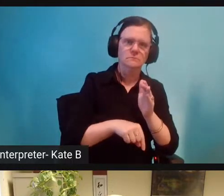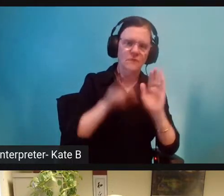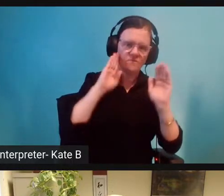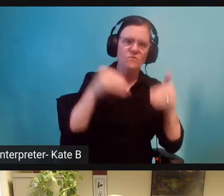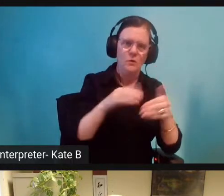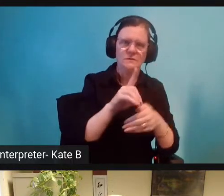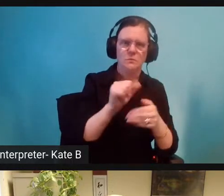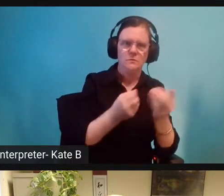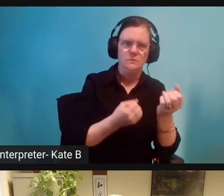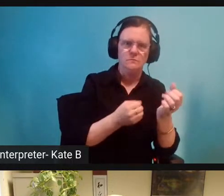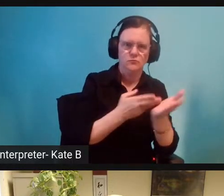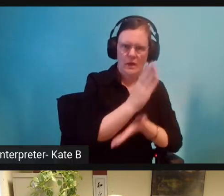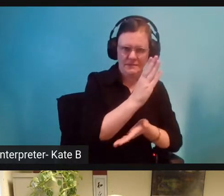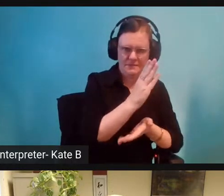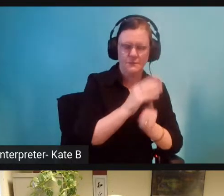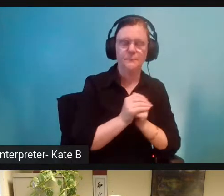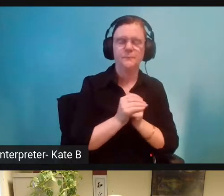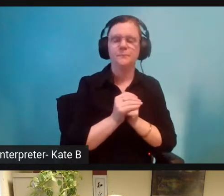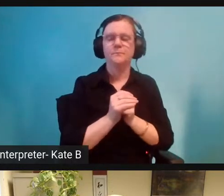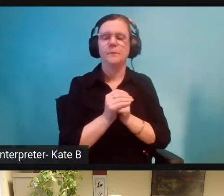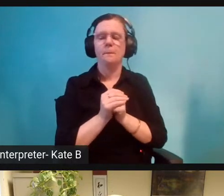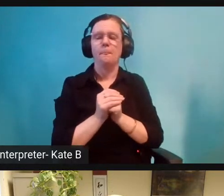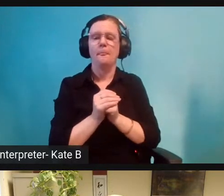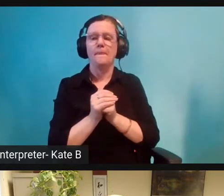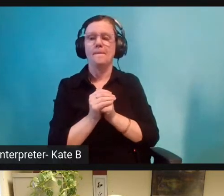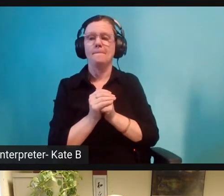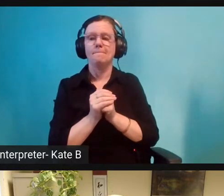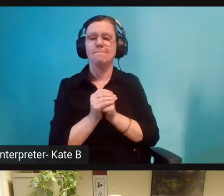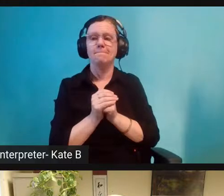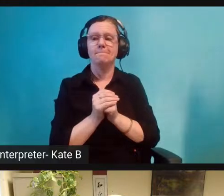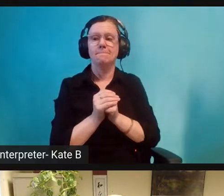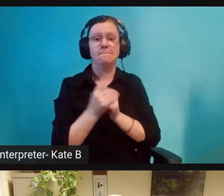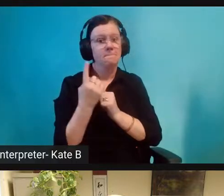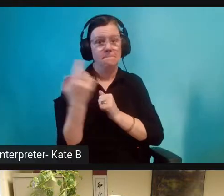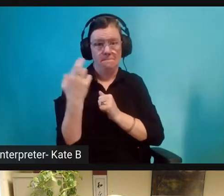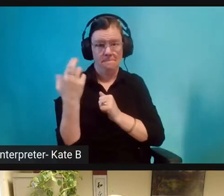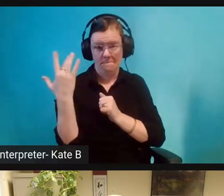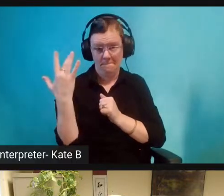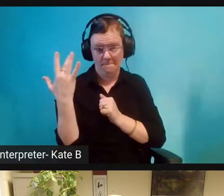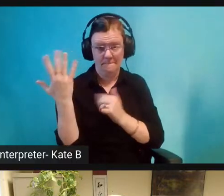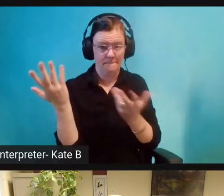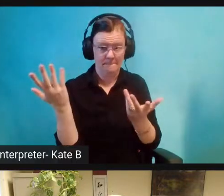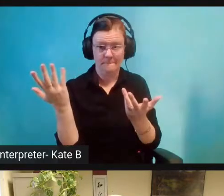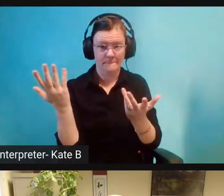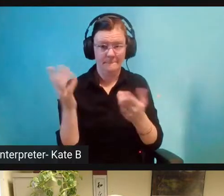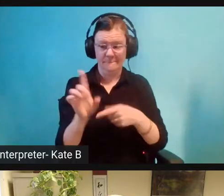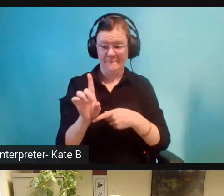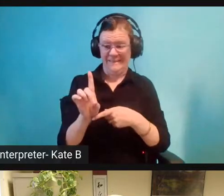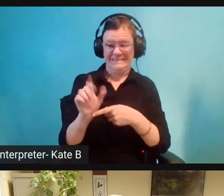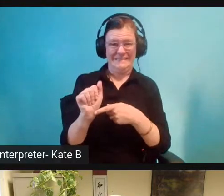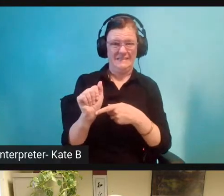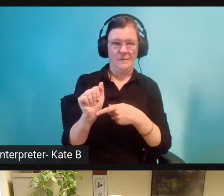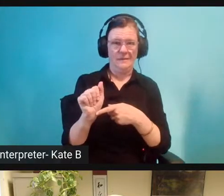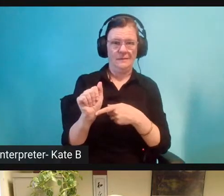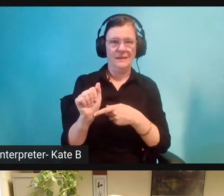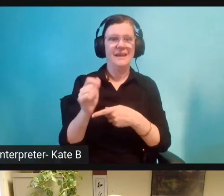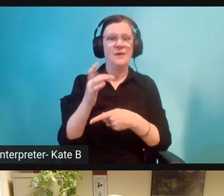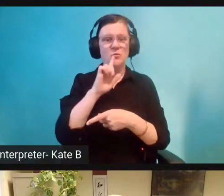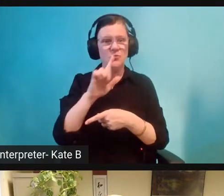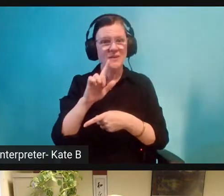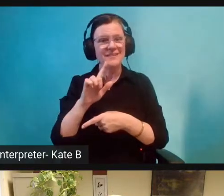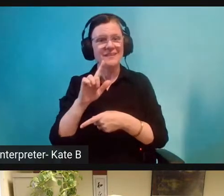to understand is that one of the reasons why that was the case was because disability has always been medicalized